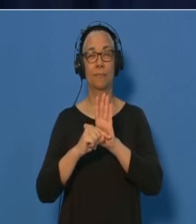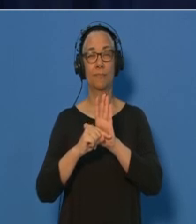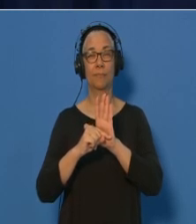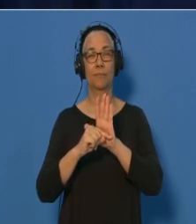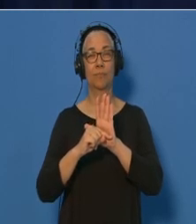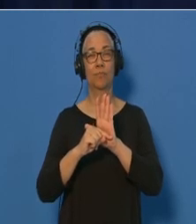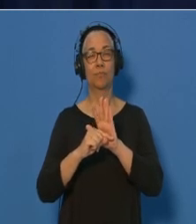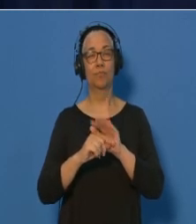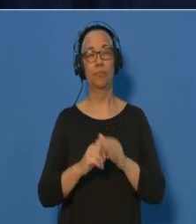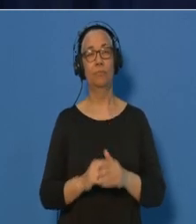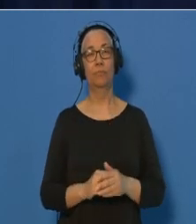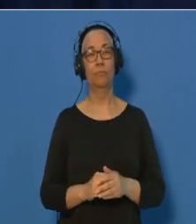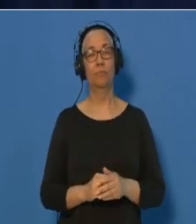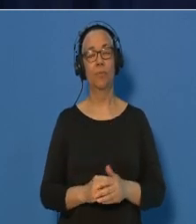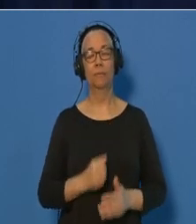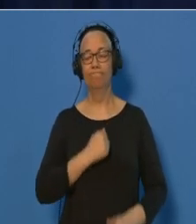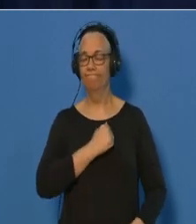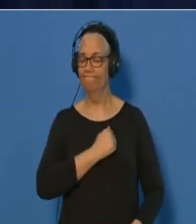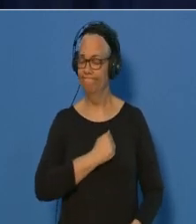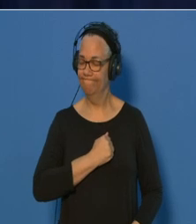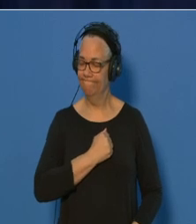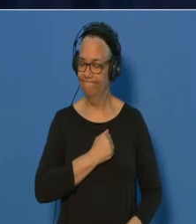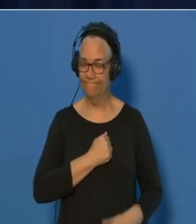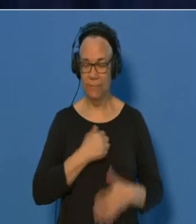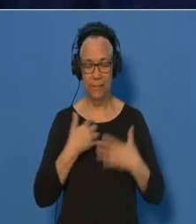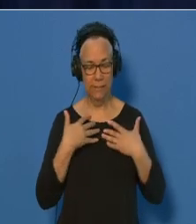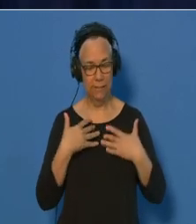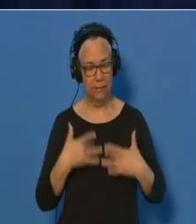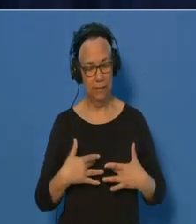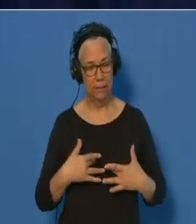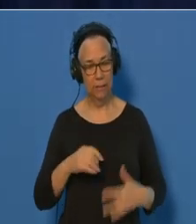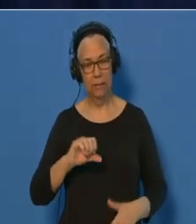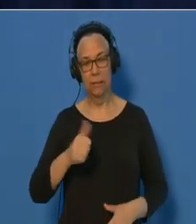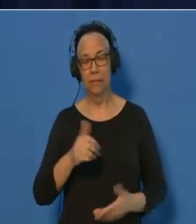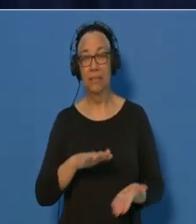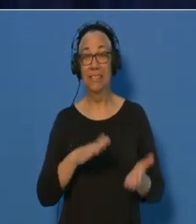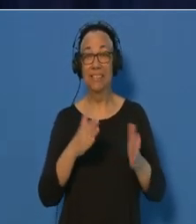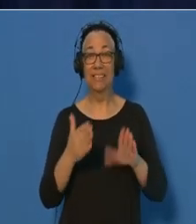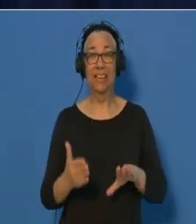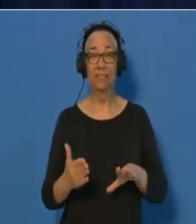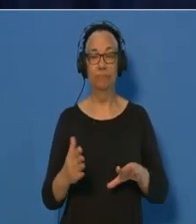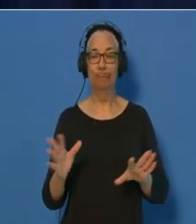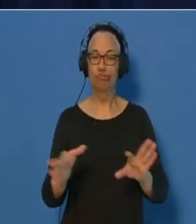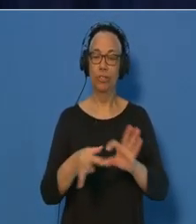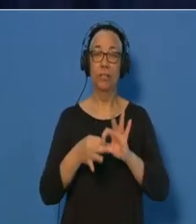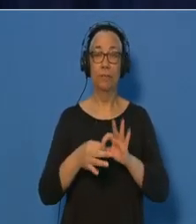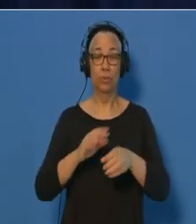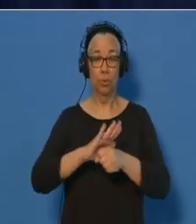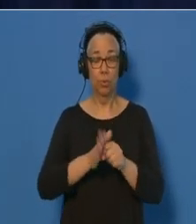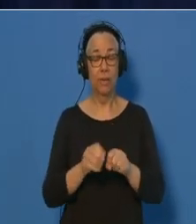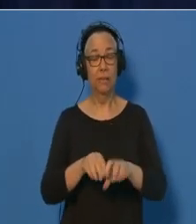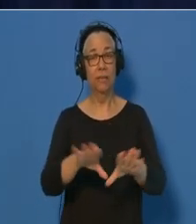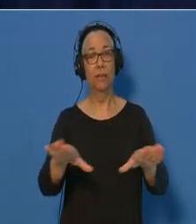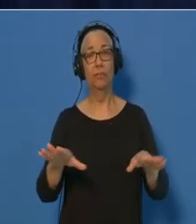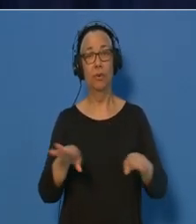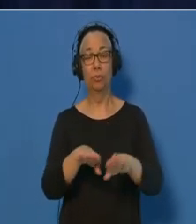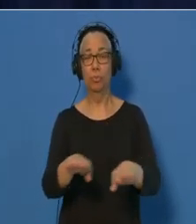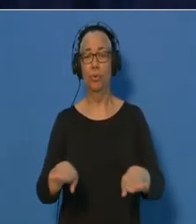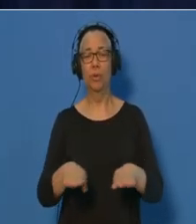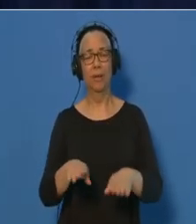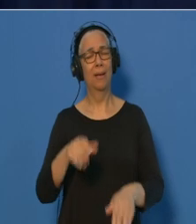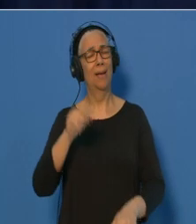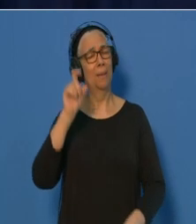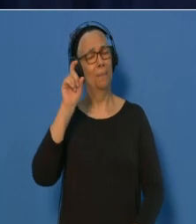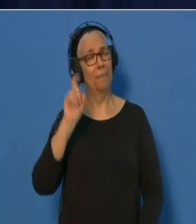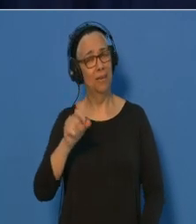It is on the somber note of yet another death that is related to COVID-19 in Bermuda that I have to remind